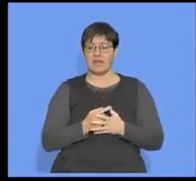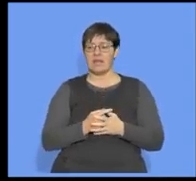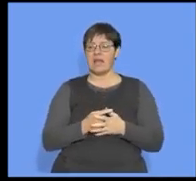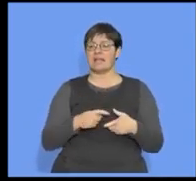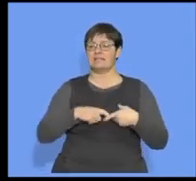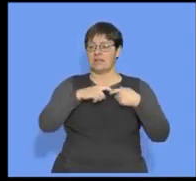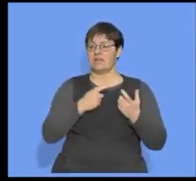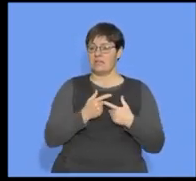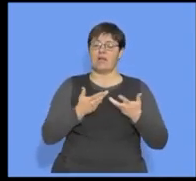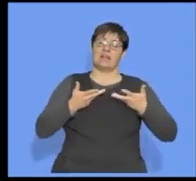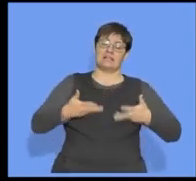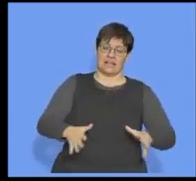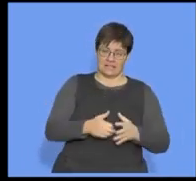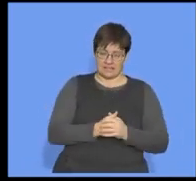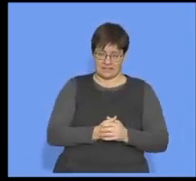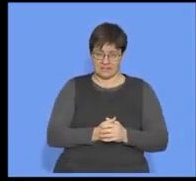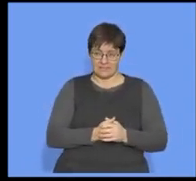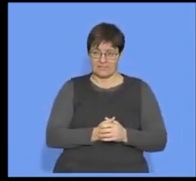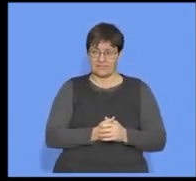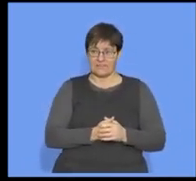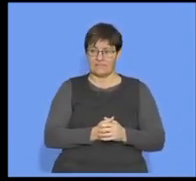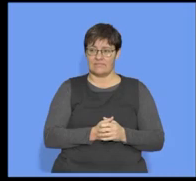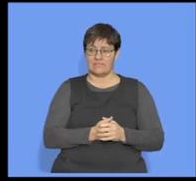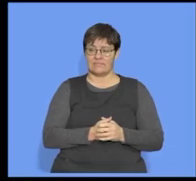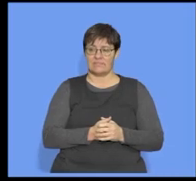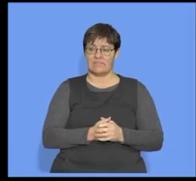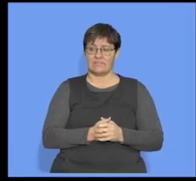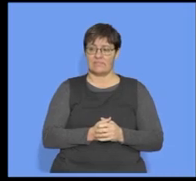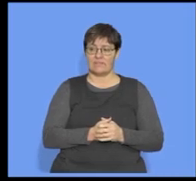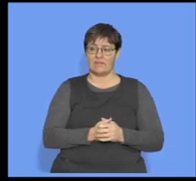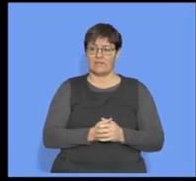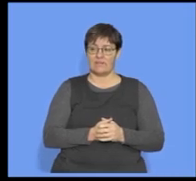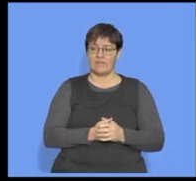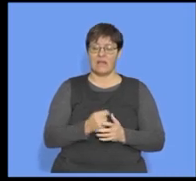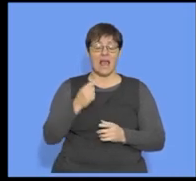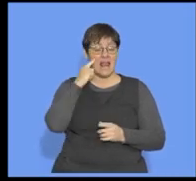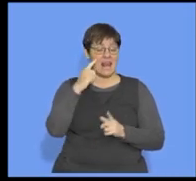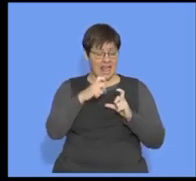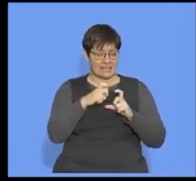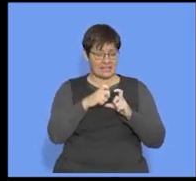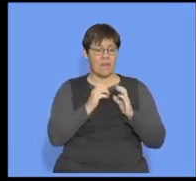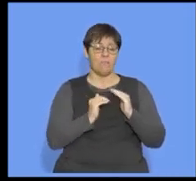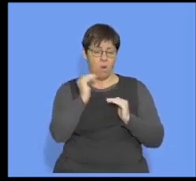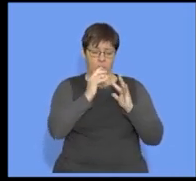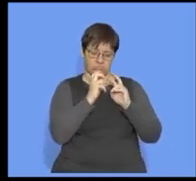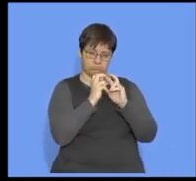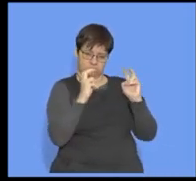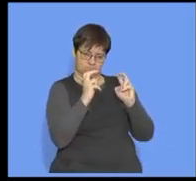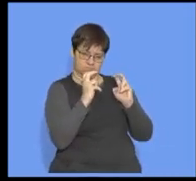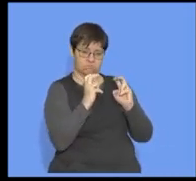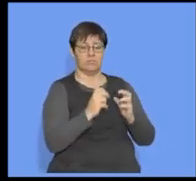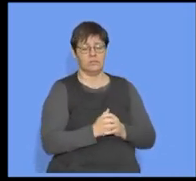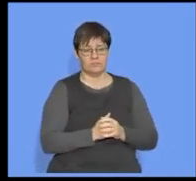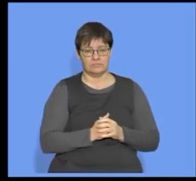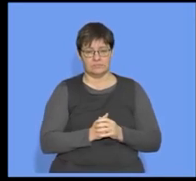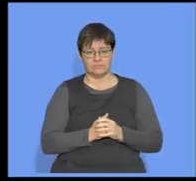contracts and the suspensory ligament slackens, and the tension on the